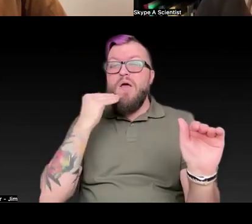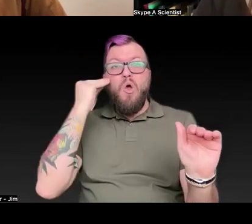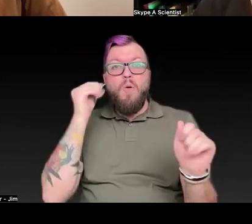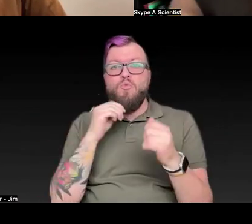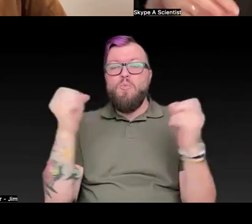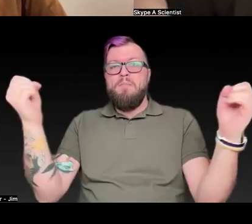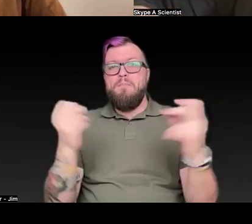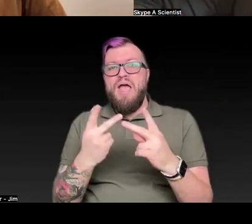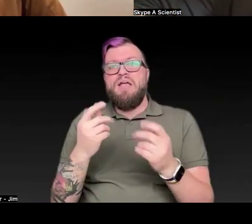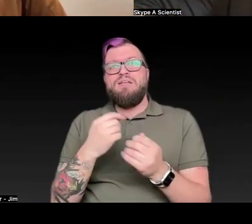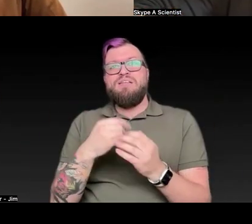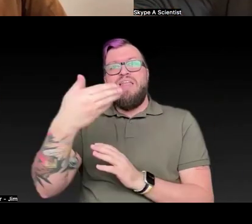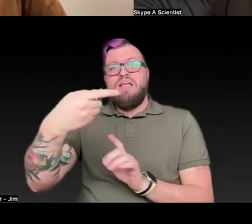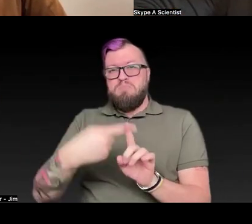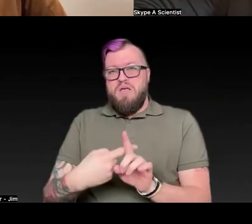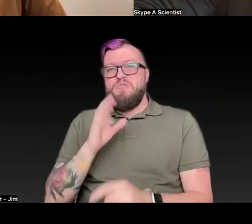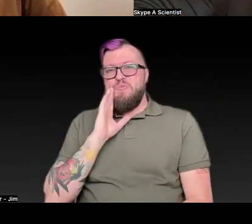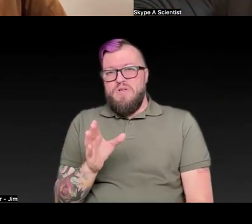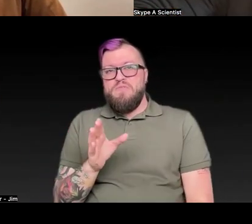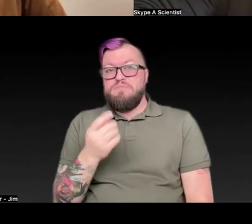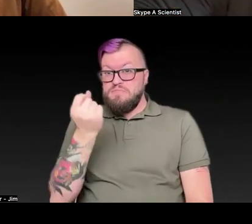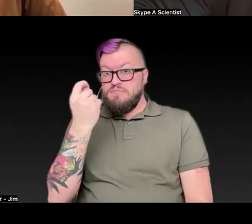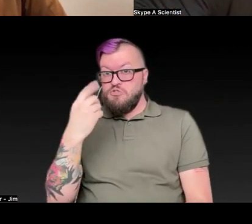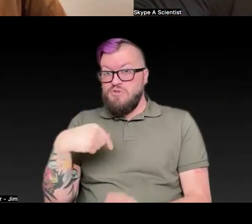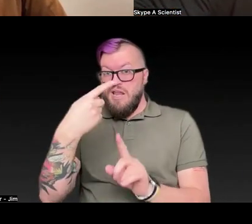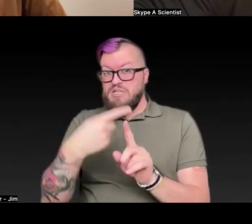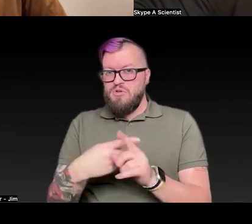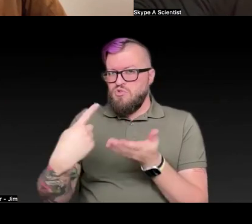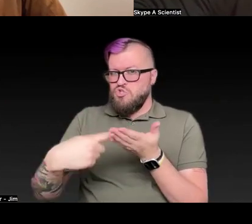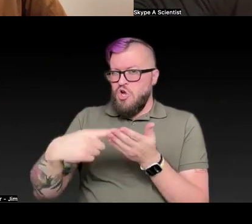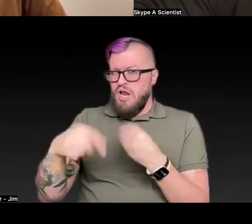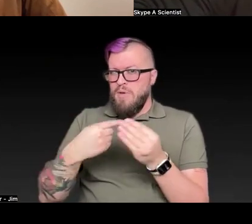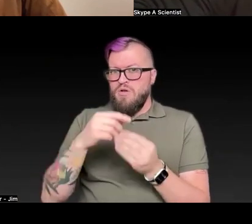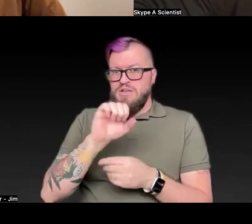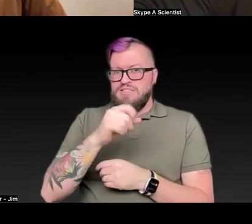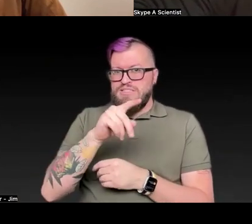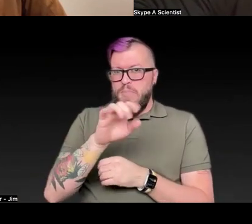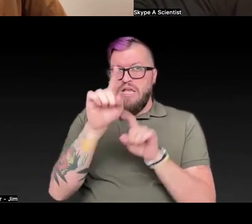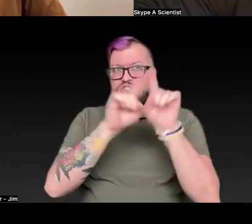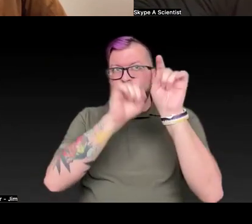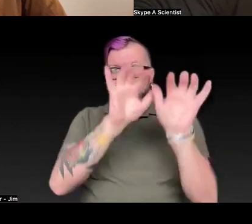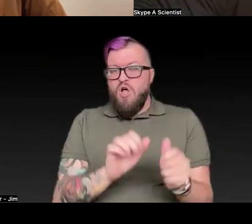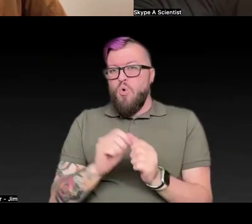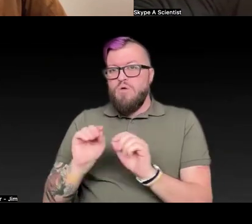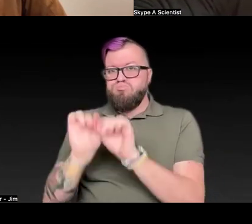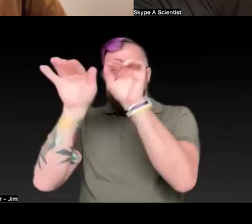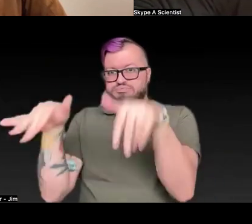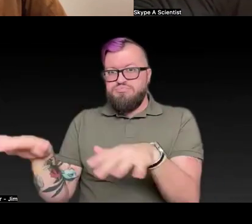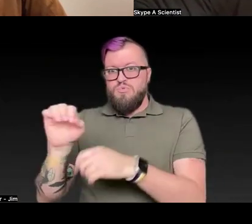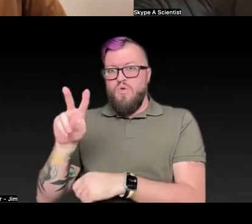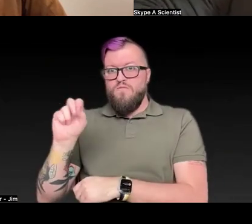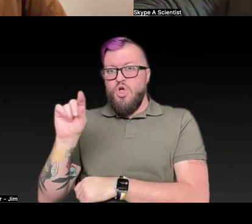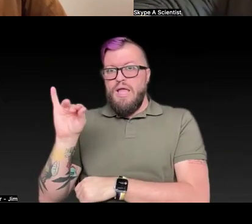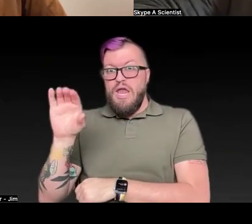back again next month. Next month, are we talking about space or volcanoes? I can't remember. We're talking